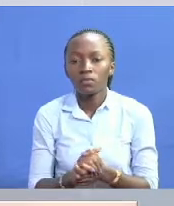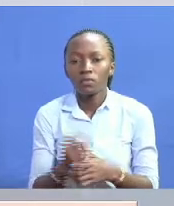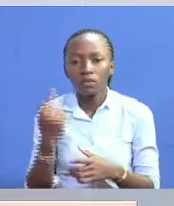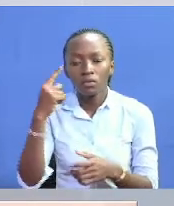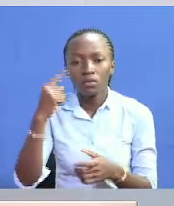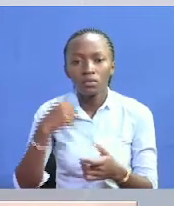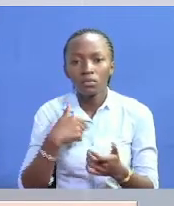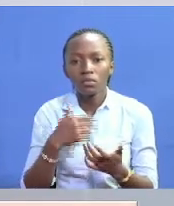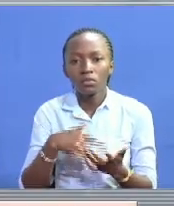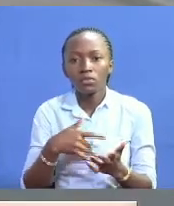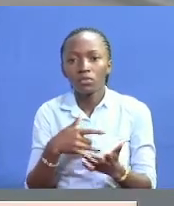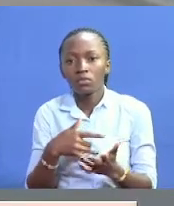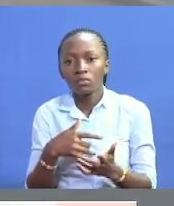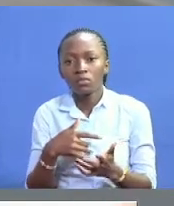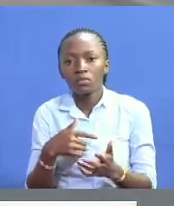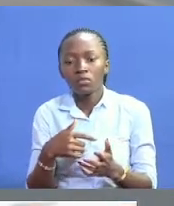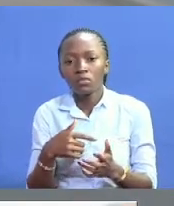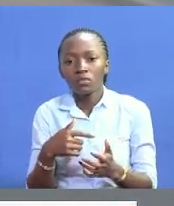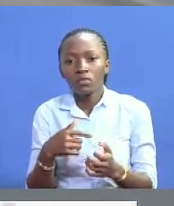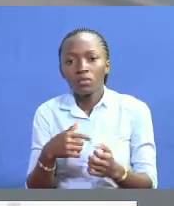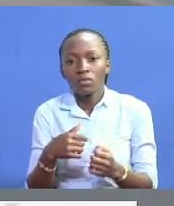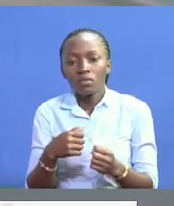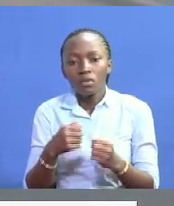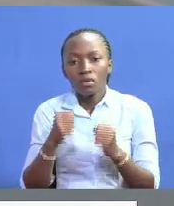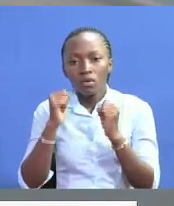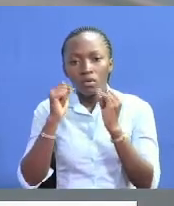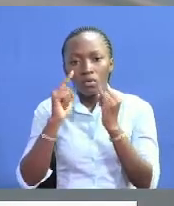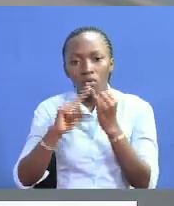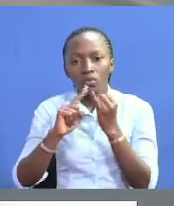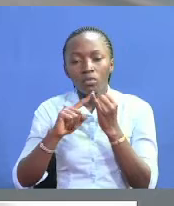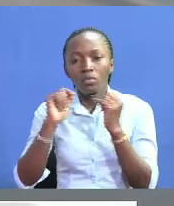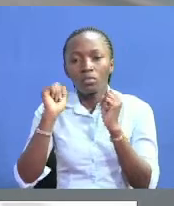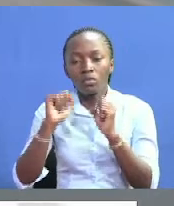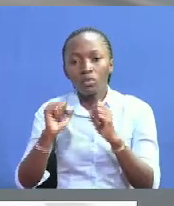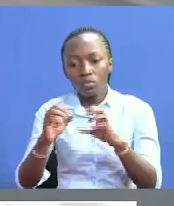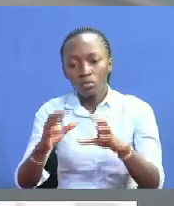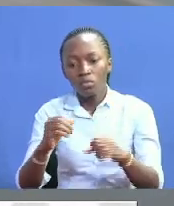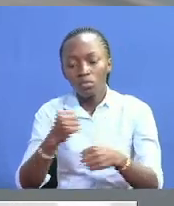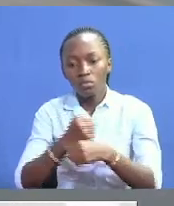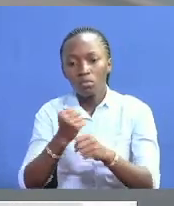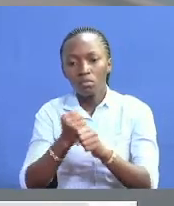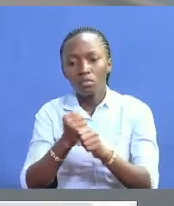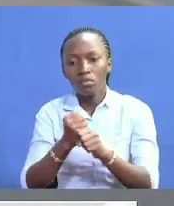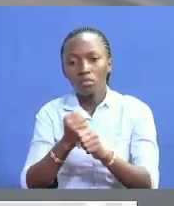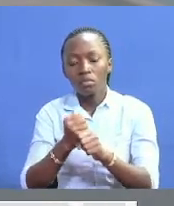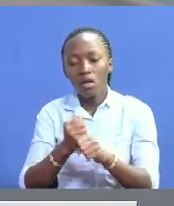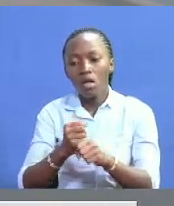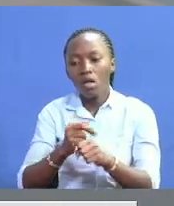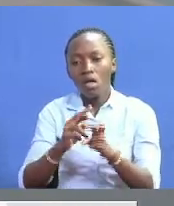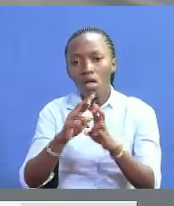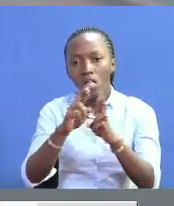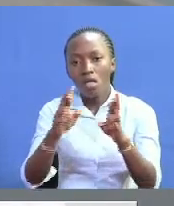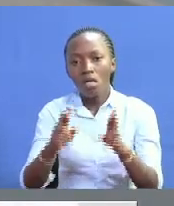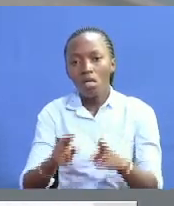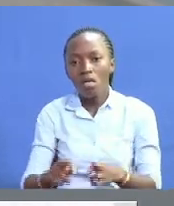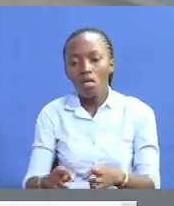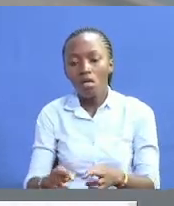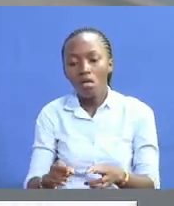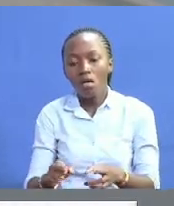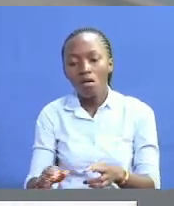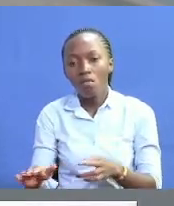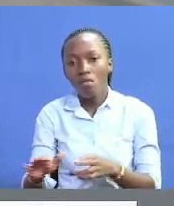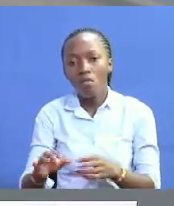that one, we should strengthen the regional student leadership organizations, especially the national